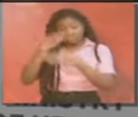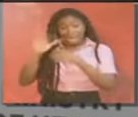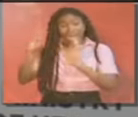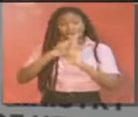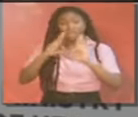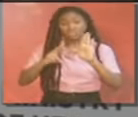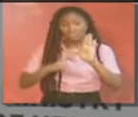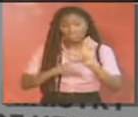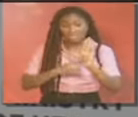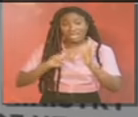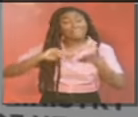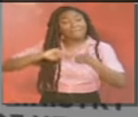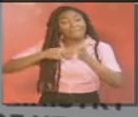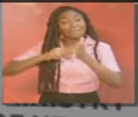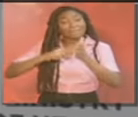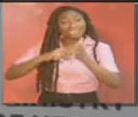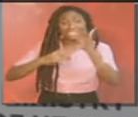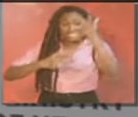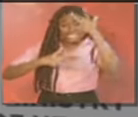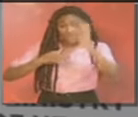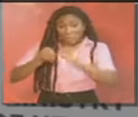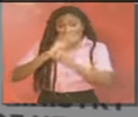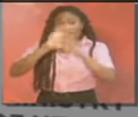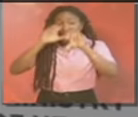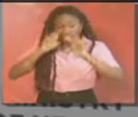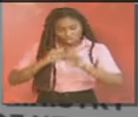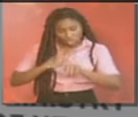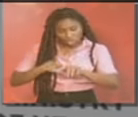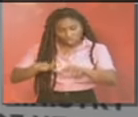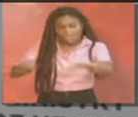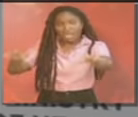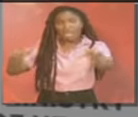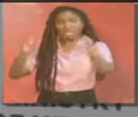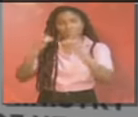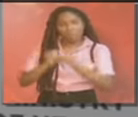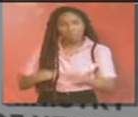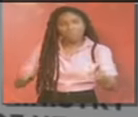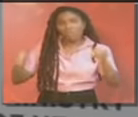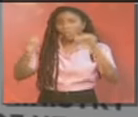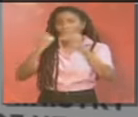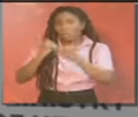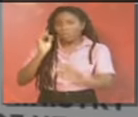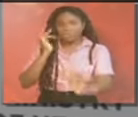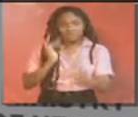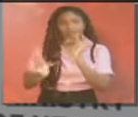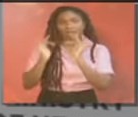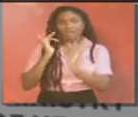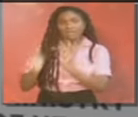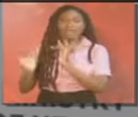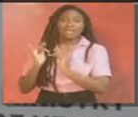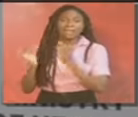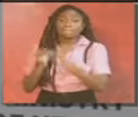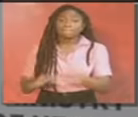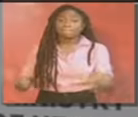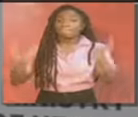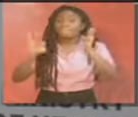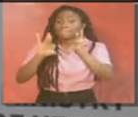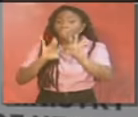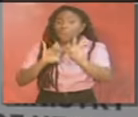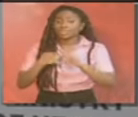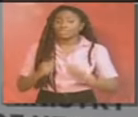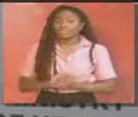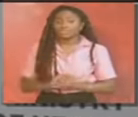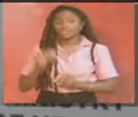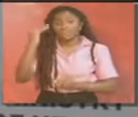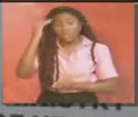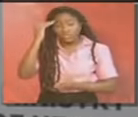the virus additional opportunities to spread from one individual to another. And it's important to emphasize that right